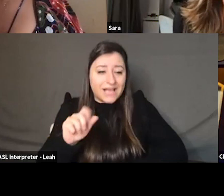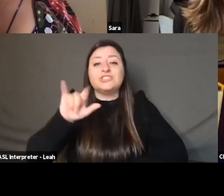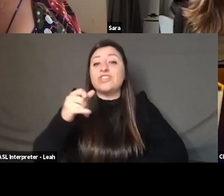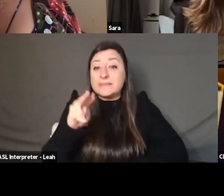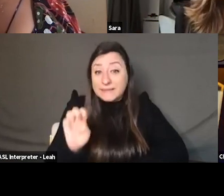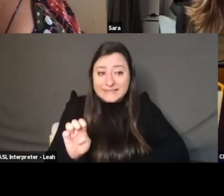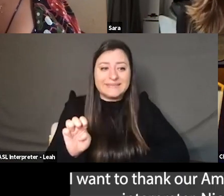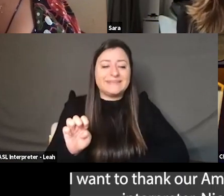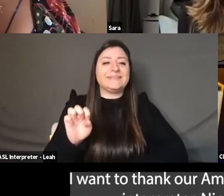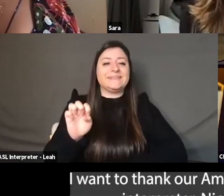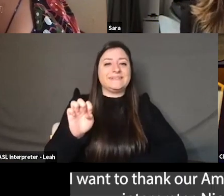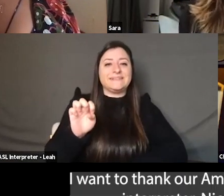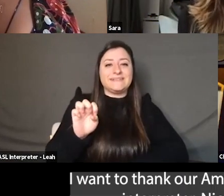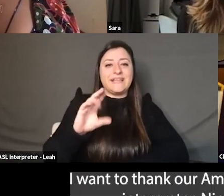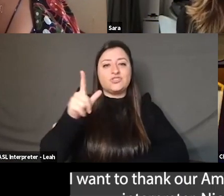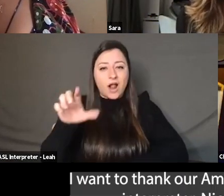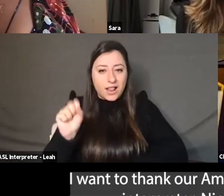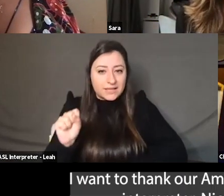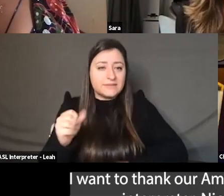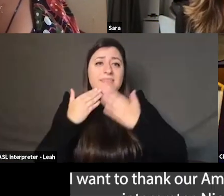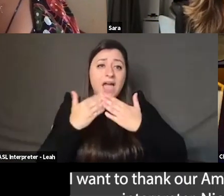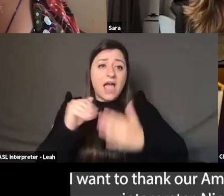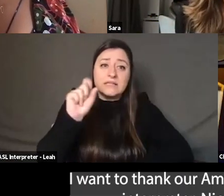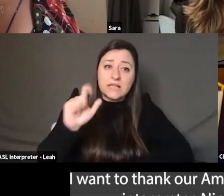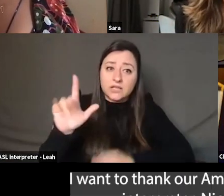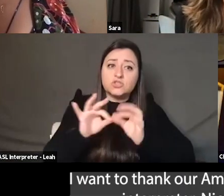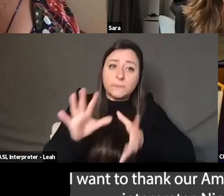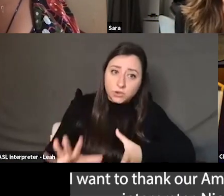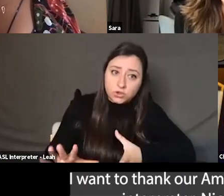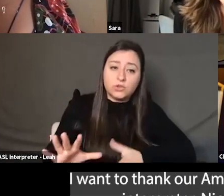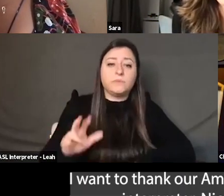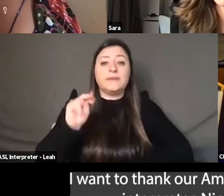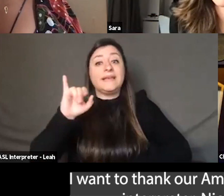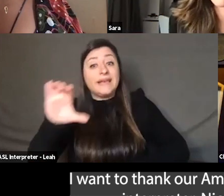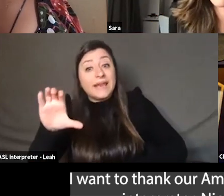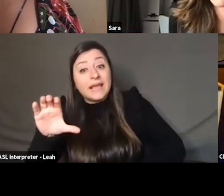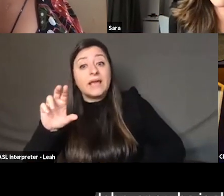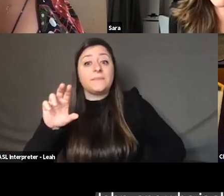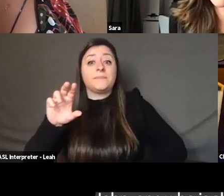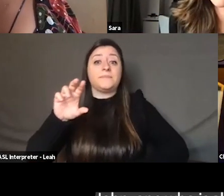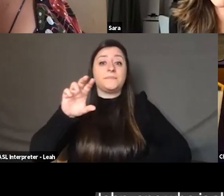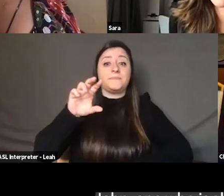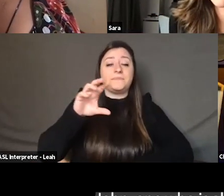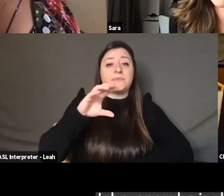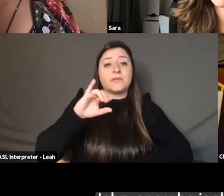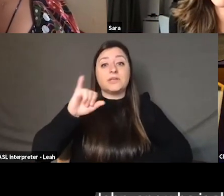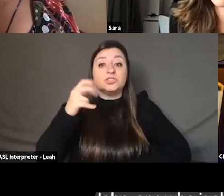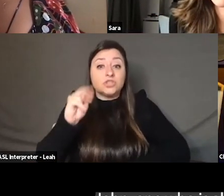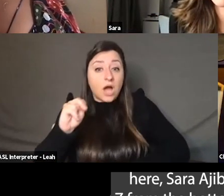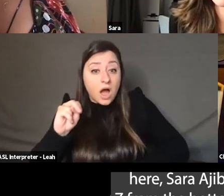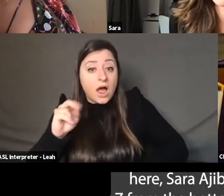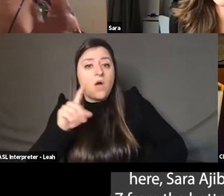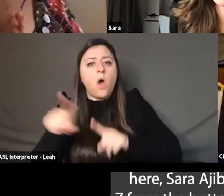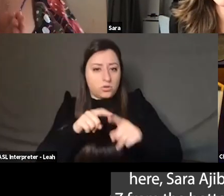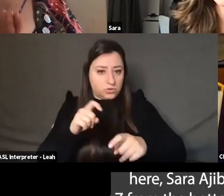Jasmine. I want to thank our American Sign Language interpreter, Nick, Nicole, Colin, John Wan, who is also from our